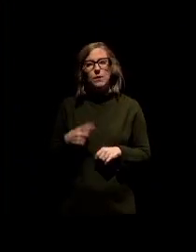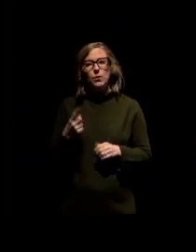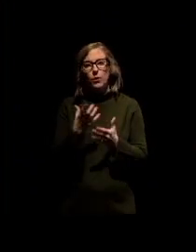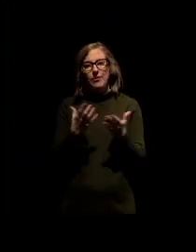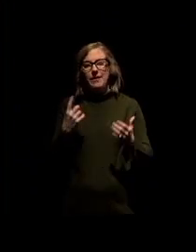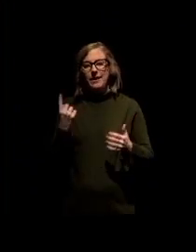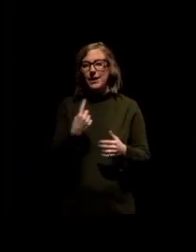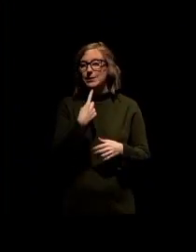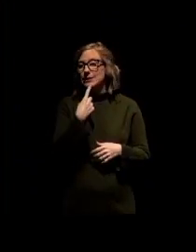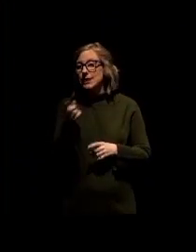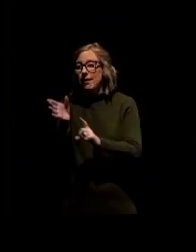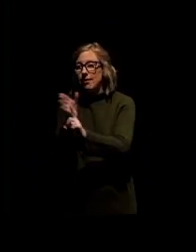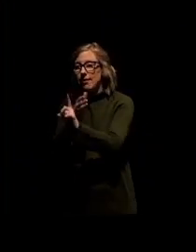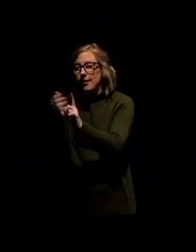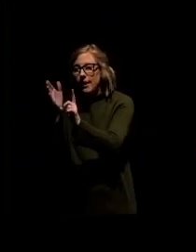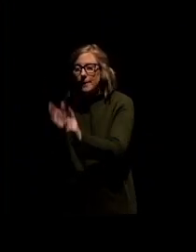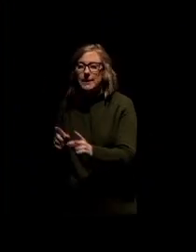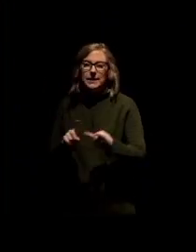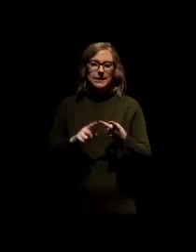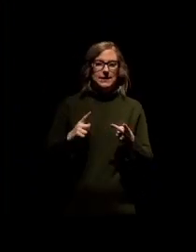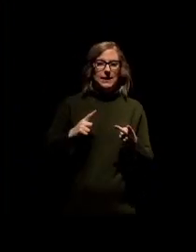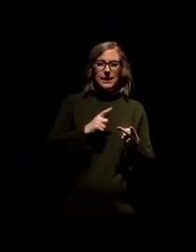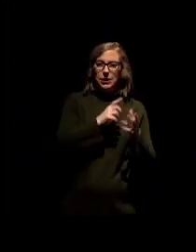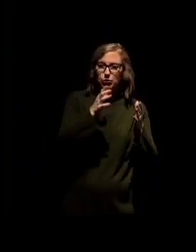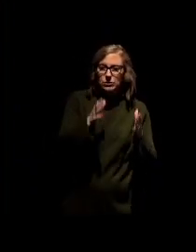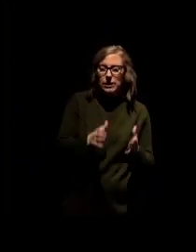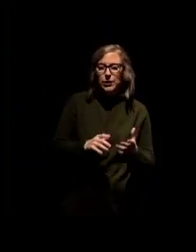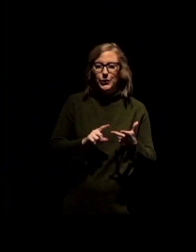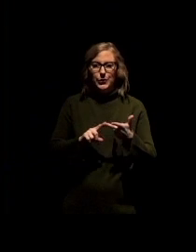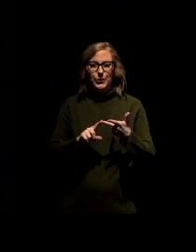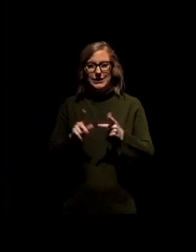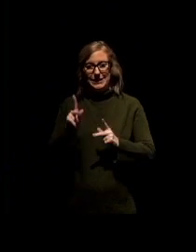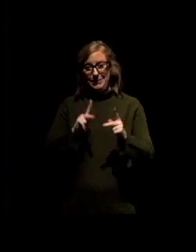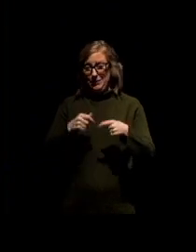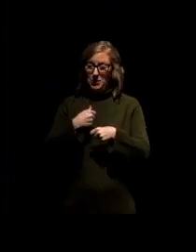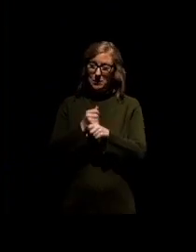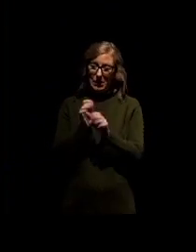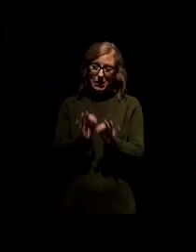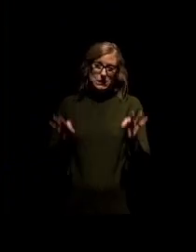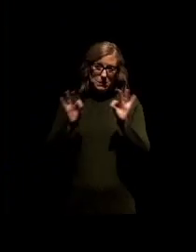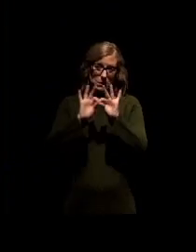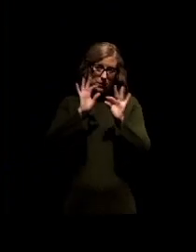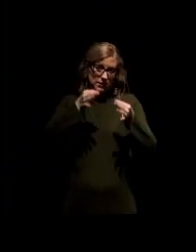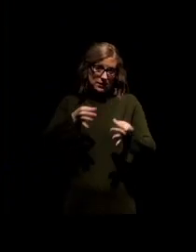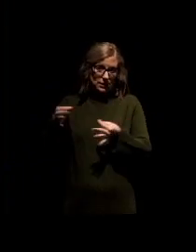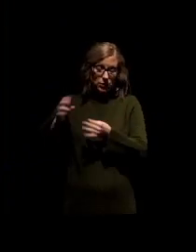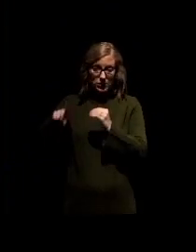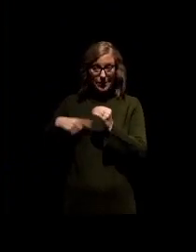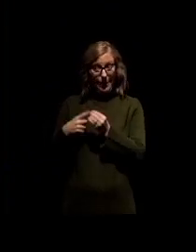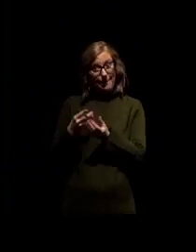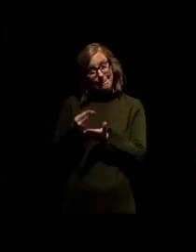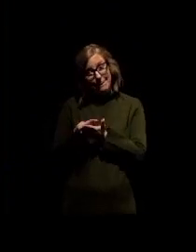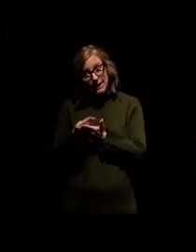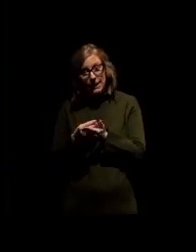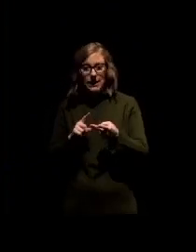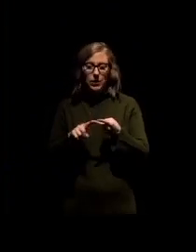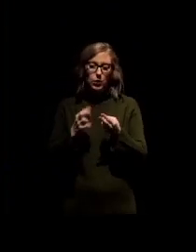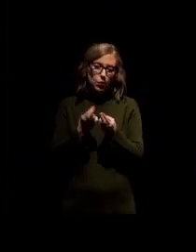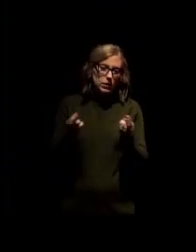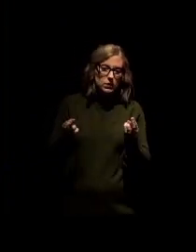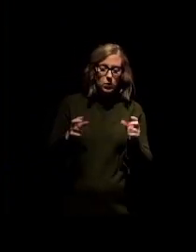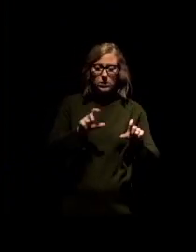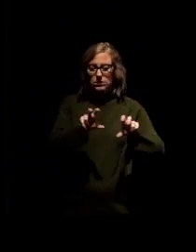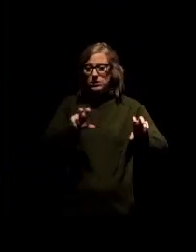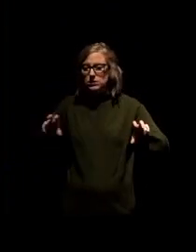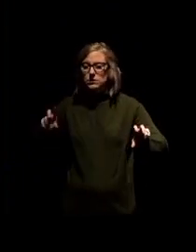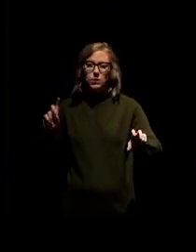tell lobbyists and legislators and people who make really important decisions about money and about resources and things like that is